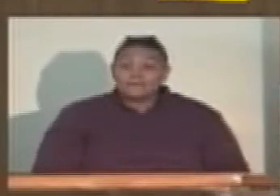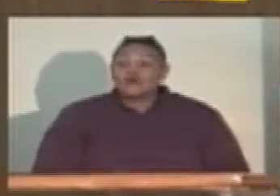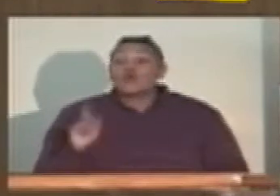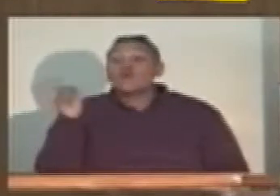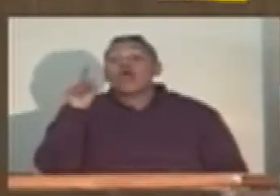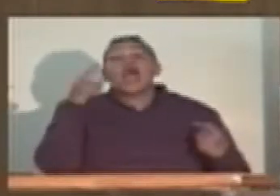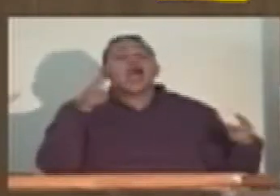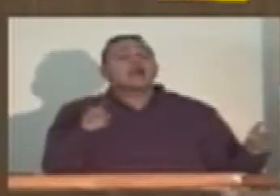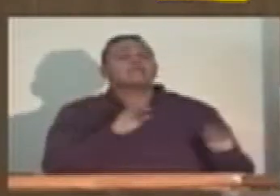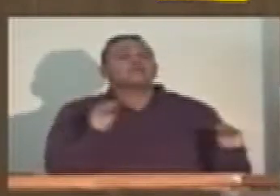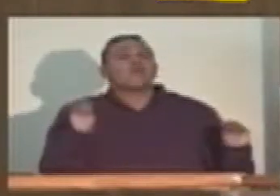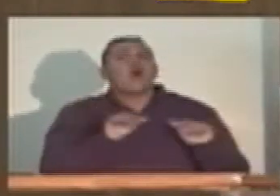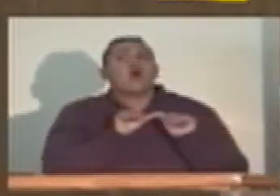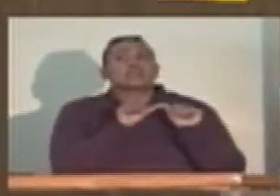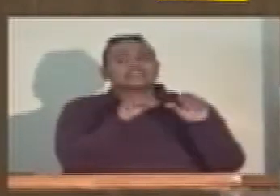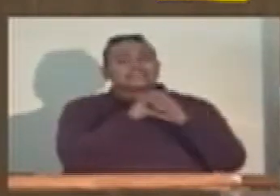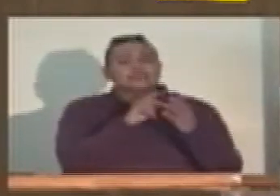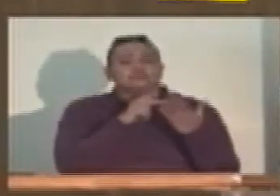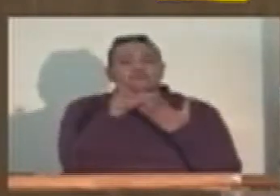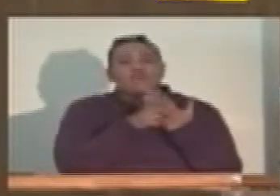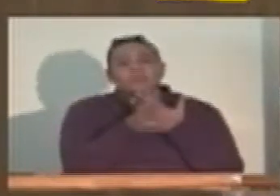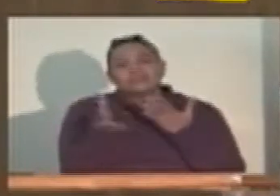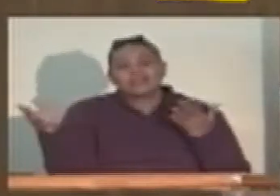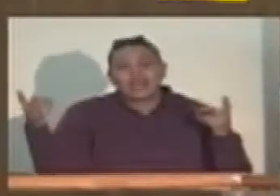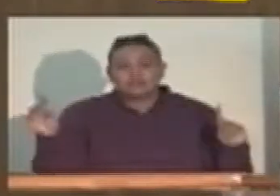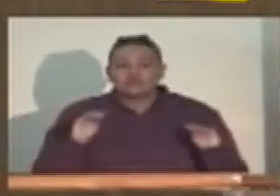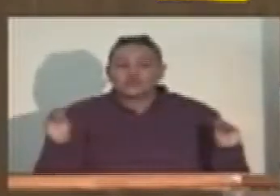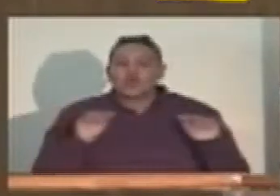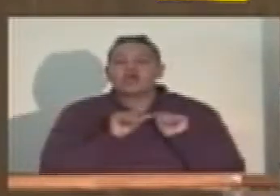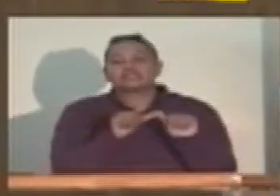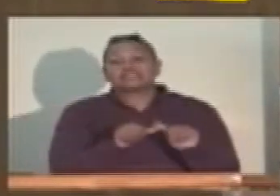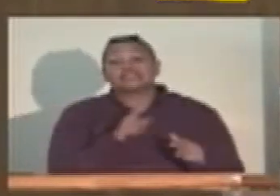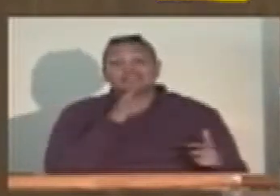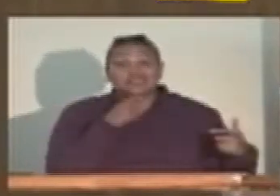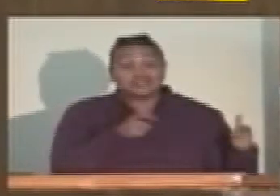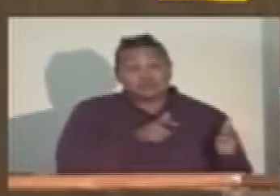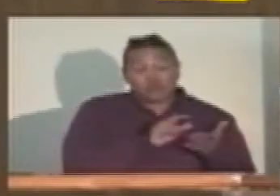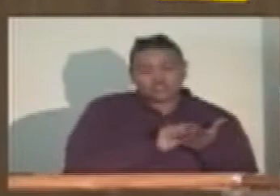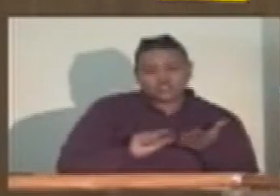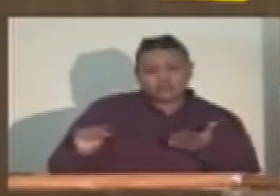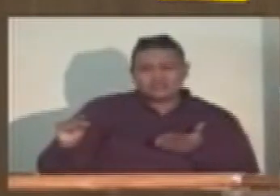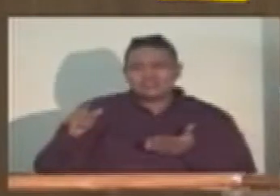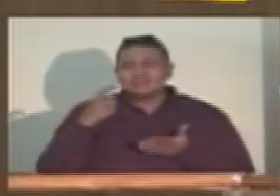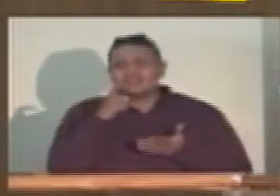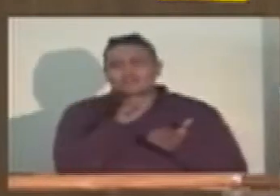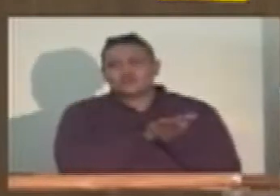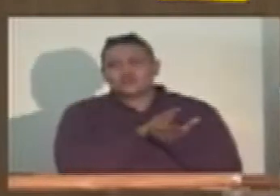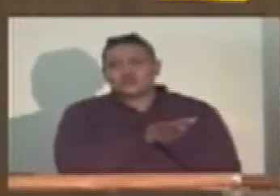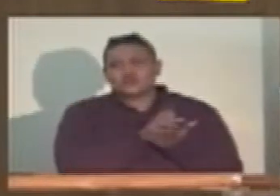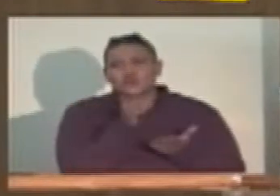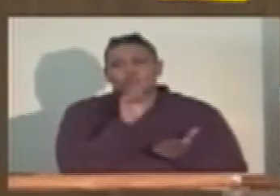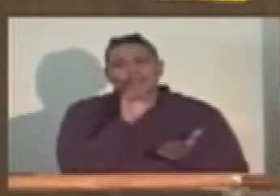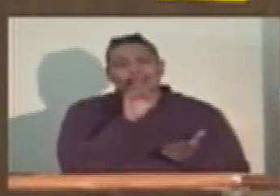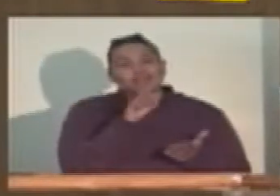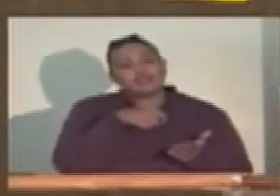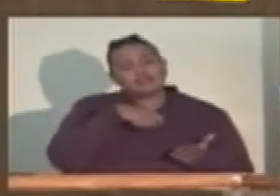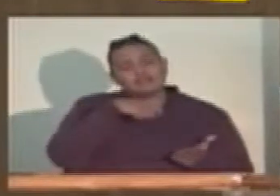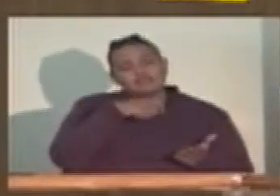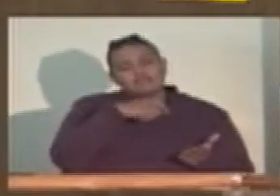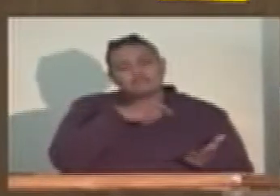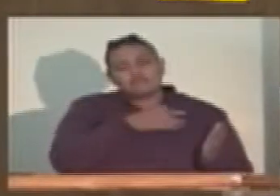happening, there is no consistency in the program. The small subsidy granted to schools, especially where the canteens are run